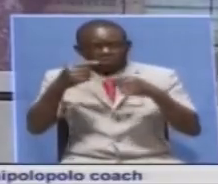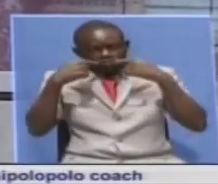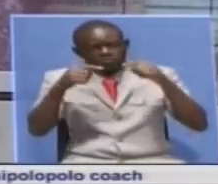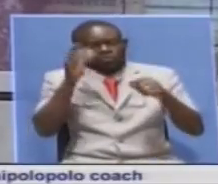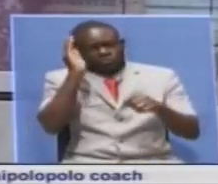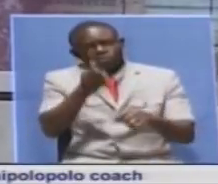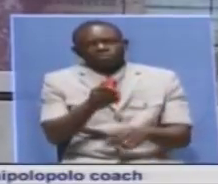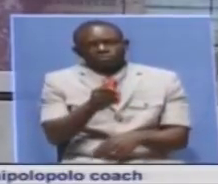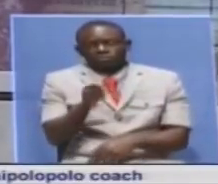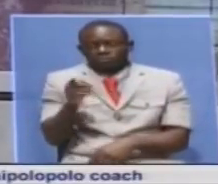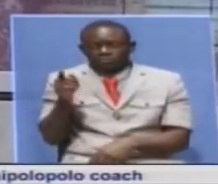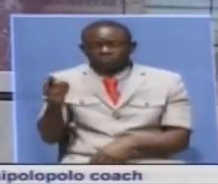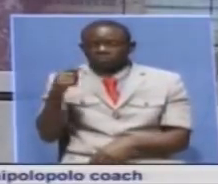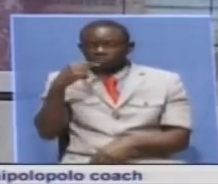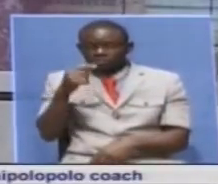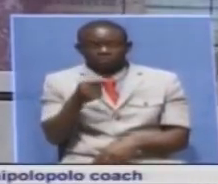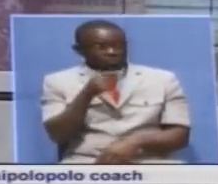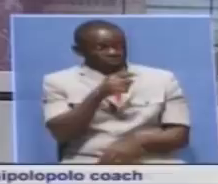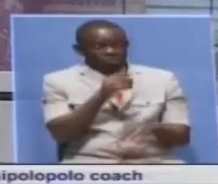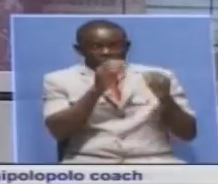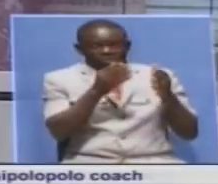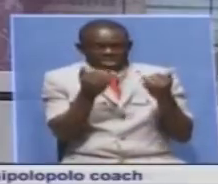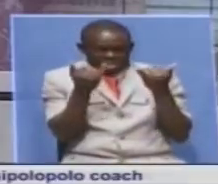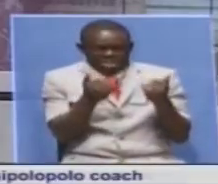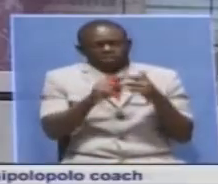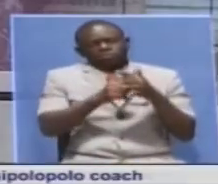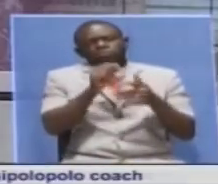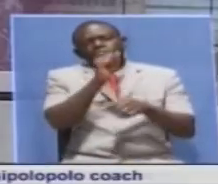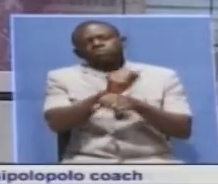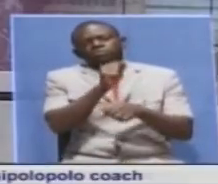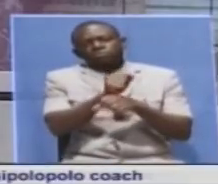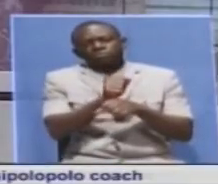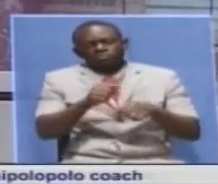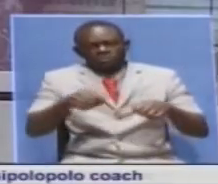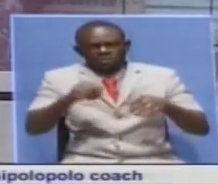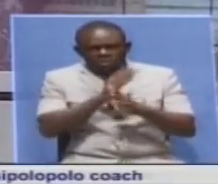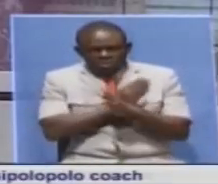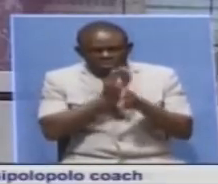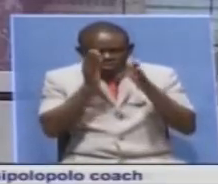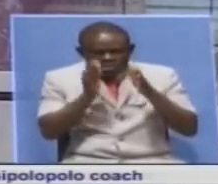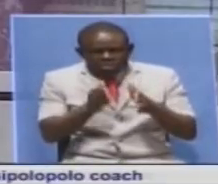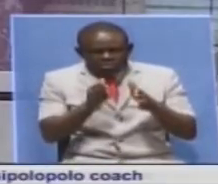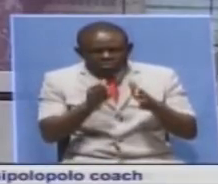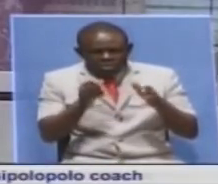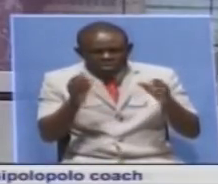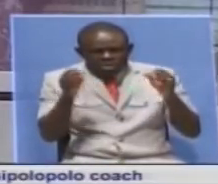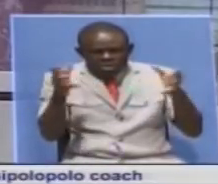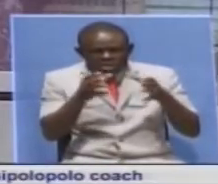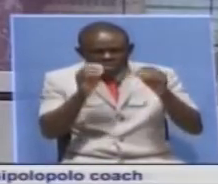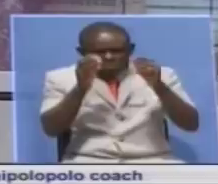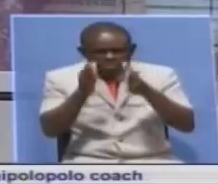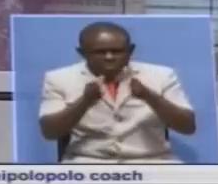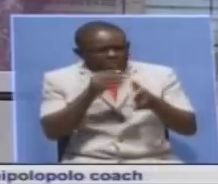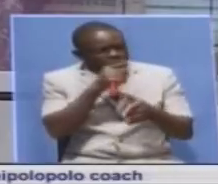head coach will immediately commence work and meet local division coaches for an insight into player selection.